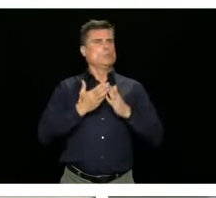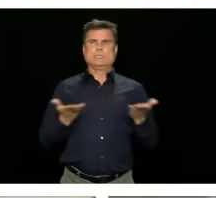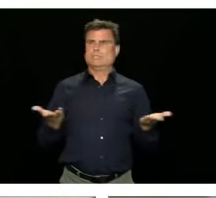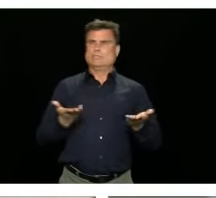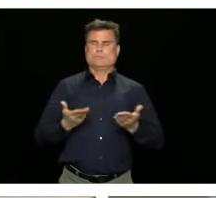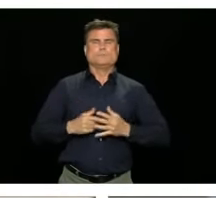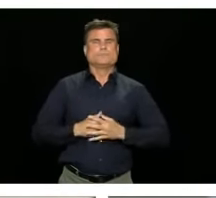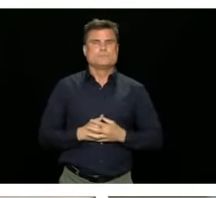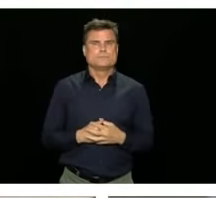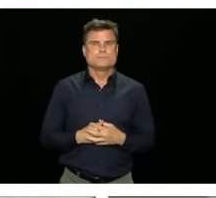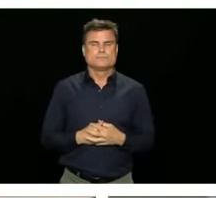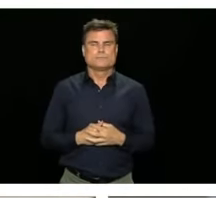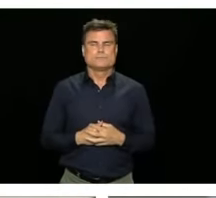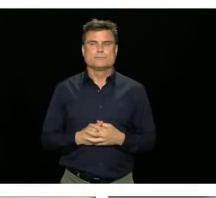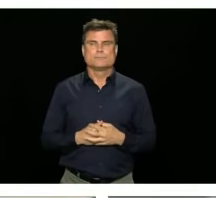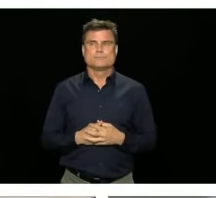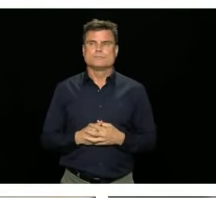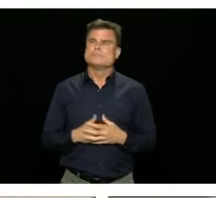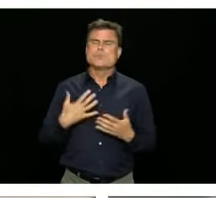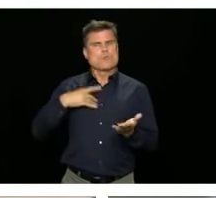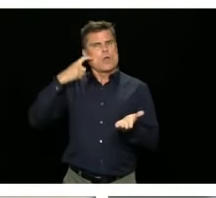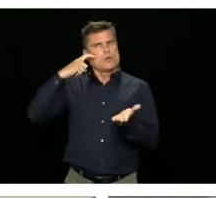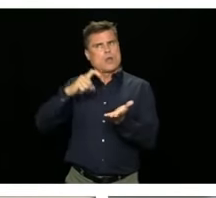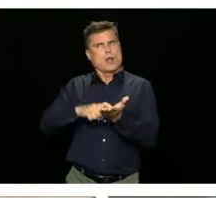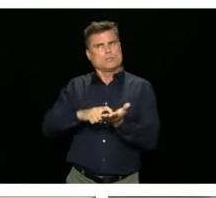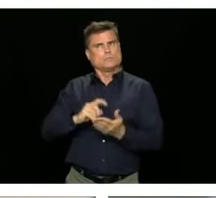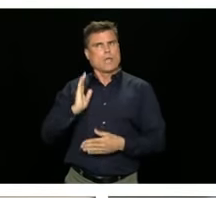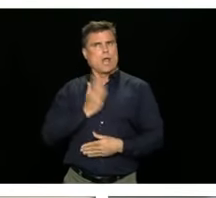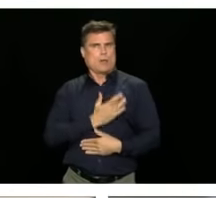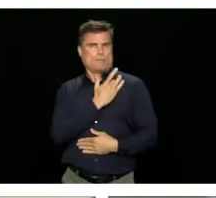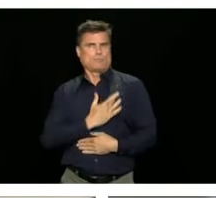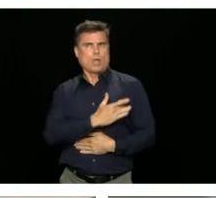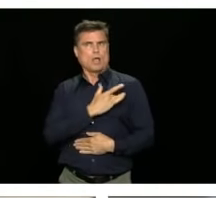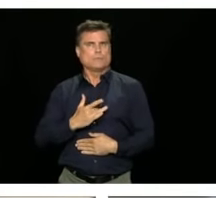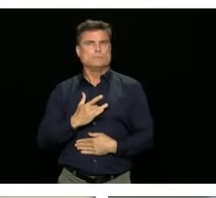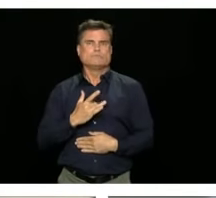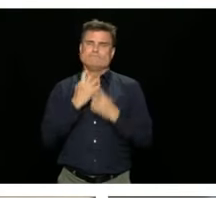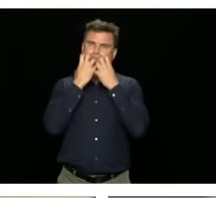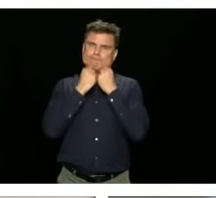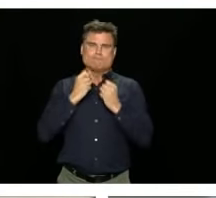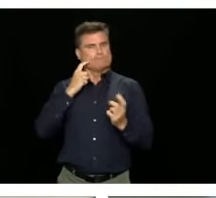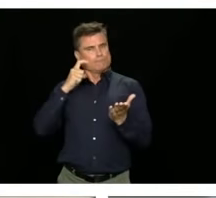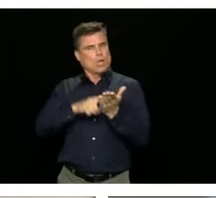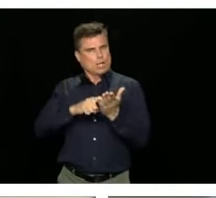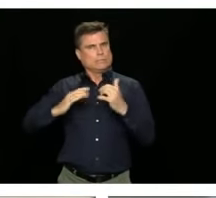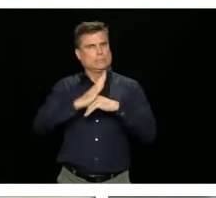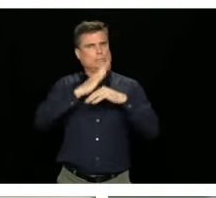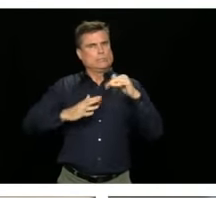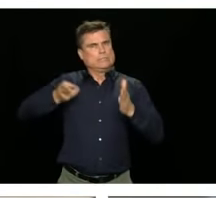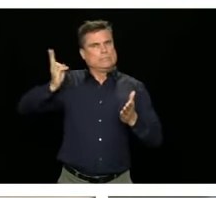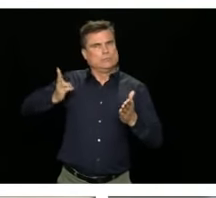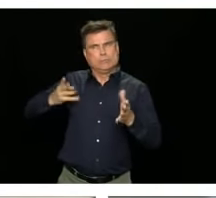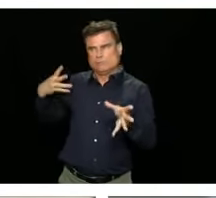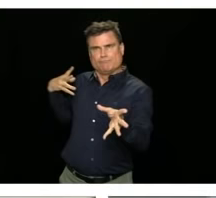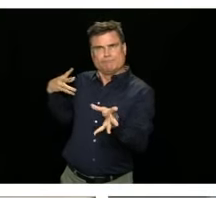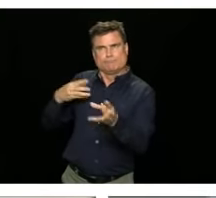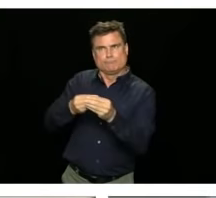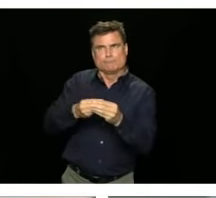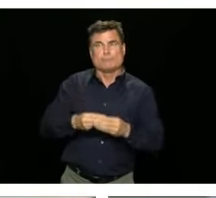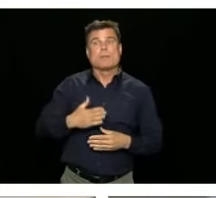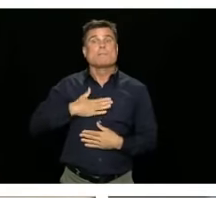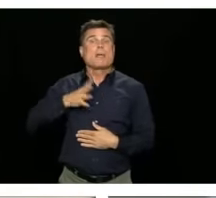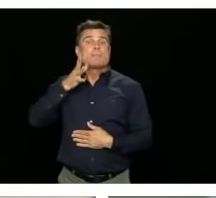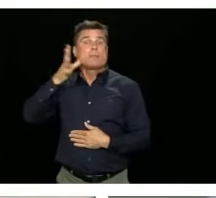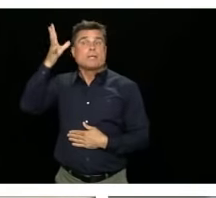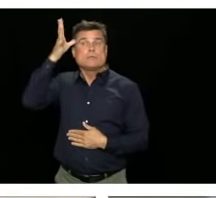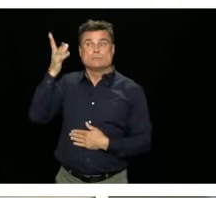province. I am a daughter to Taiwanese immigrants. The Mandarin name given to me is Pang An Li,